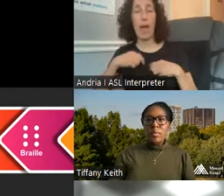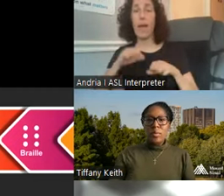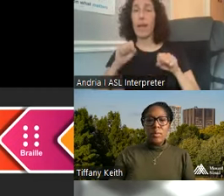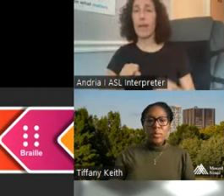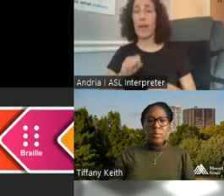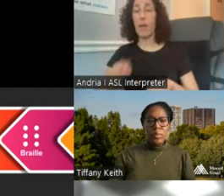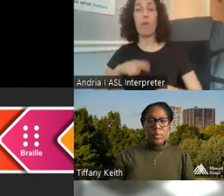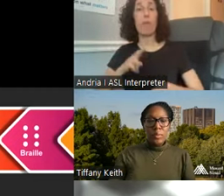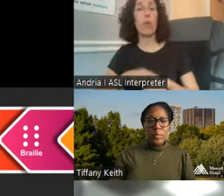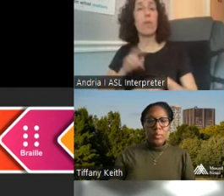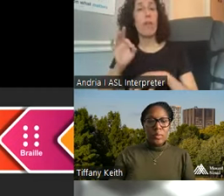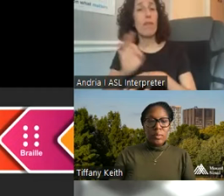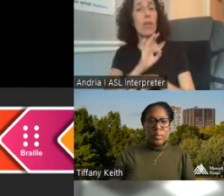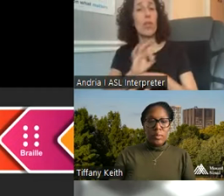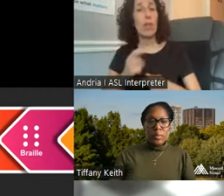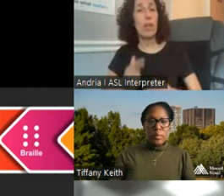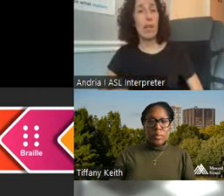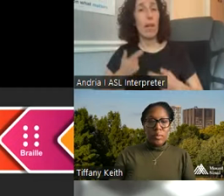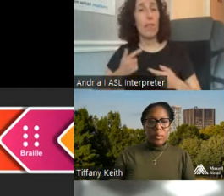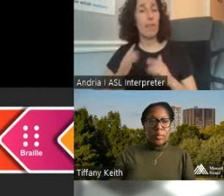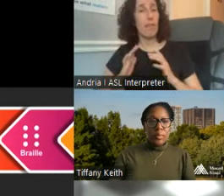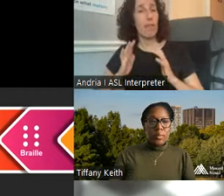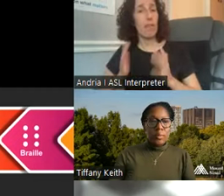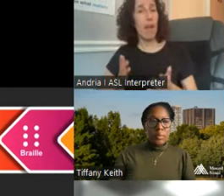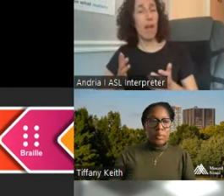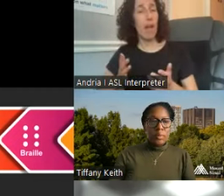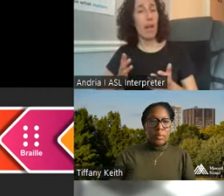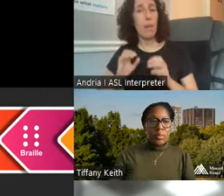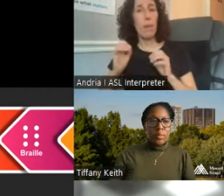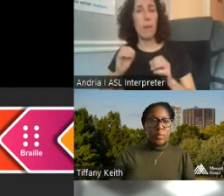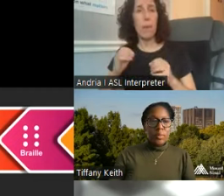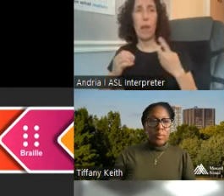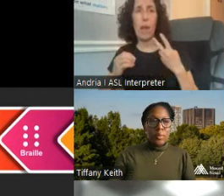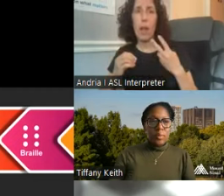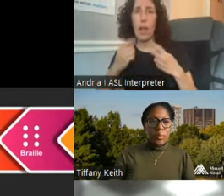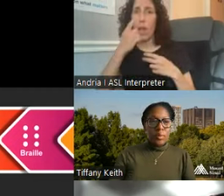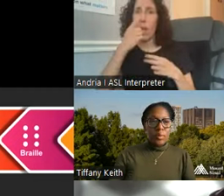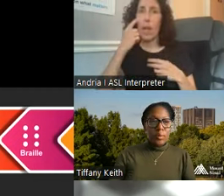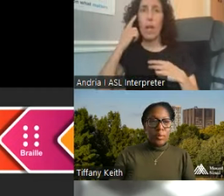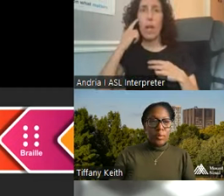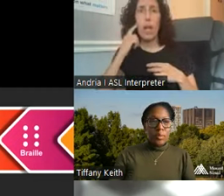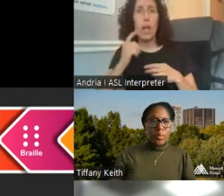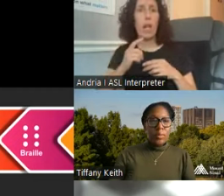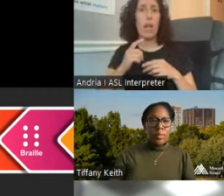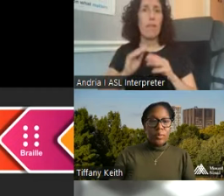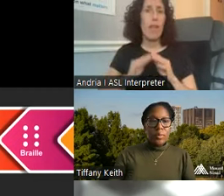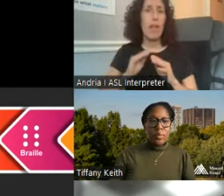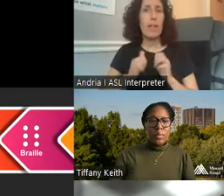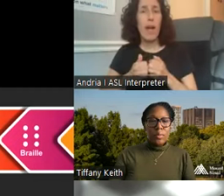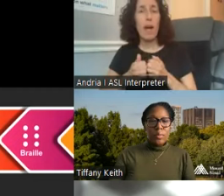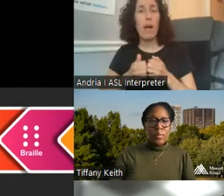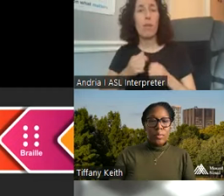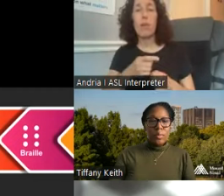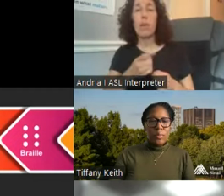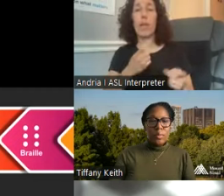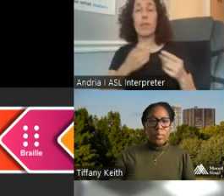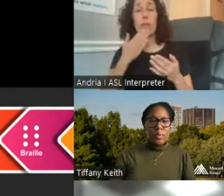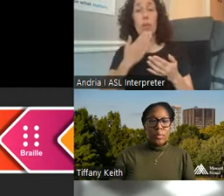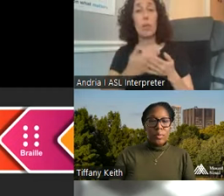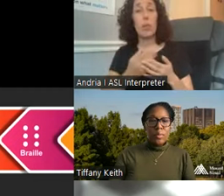would have questions about maybe how I achieve those things. So they want to know, oh, how do you use a computer? How do you use a smartphone? How do you cross the